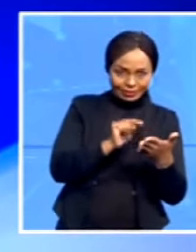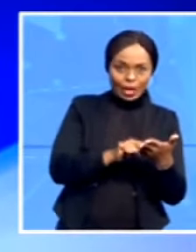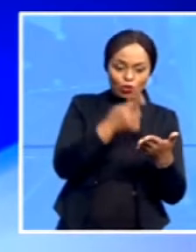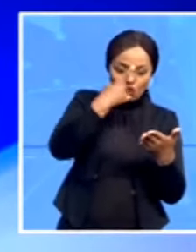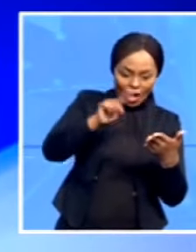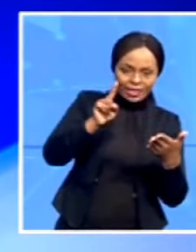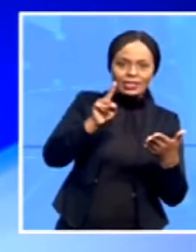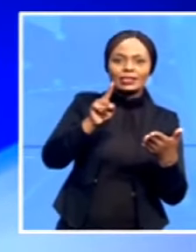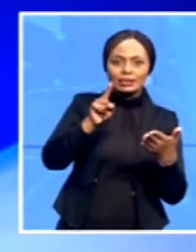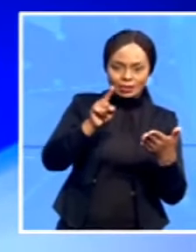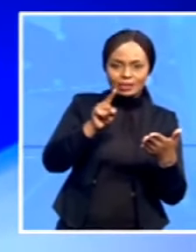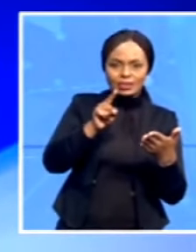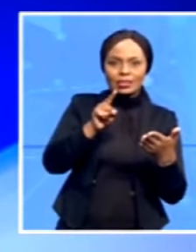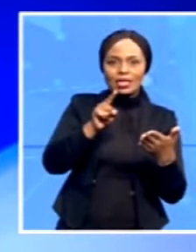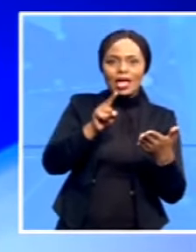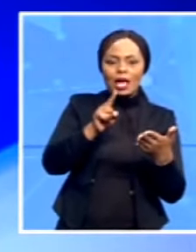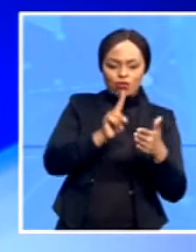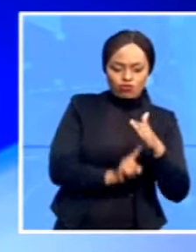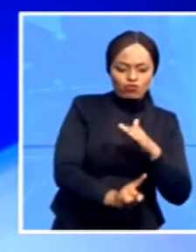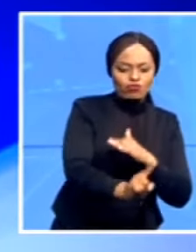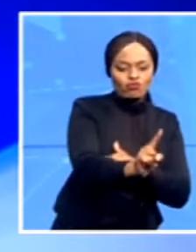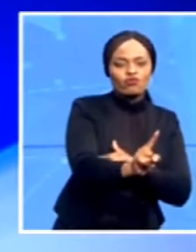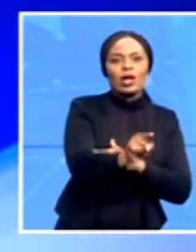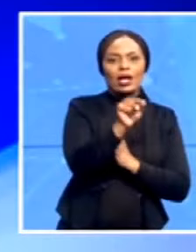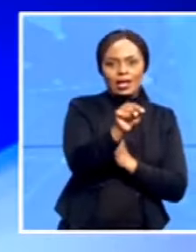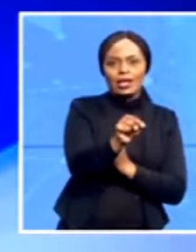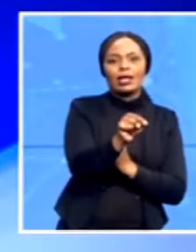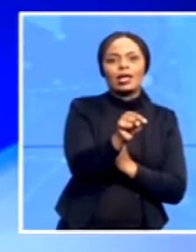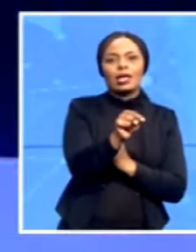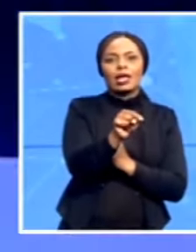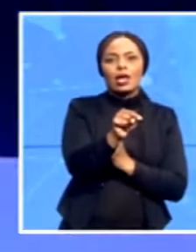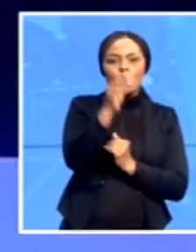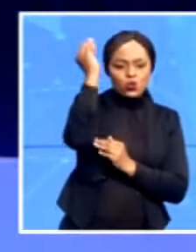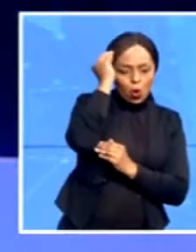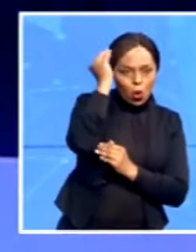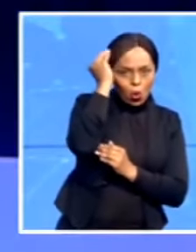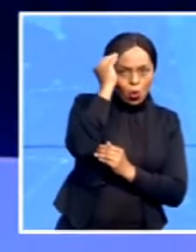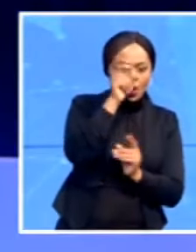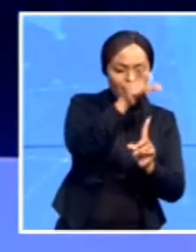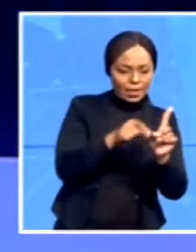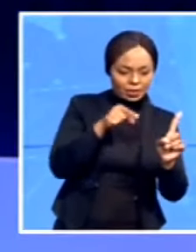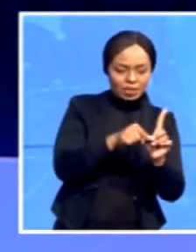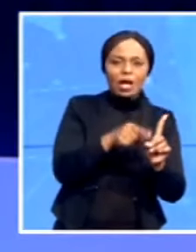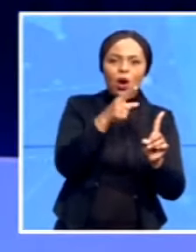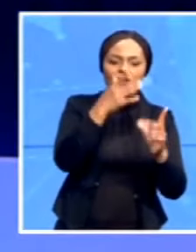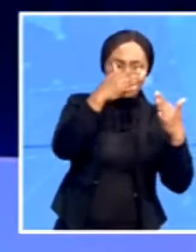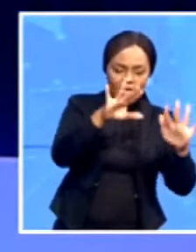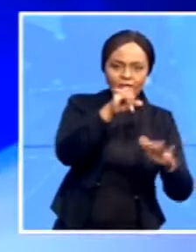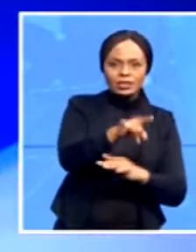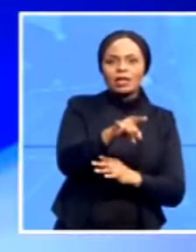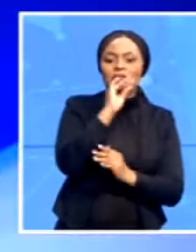that one big hurdle has already been dealt with. And then you do not expect on the day of the elections, therefore, to be